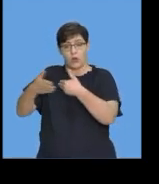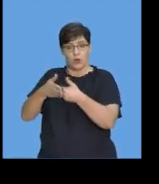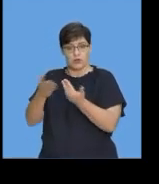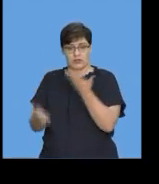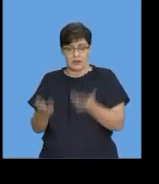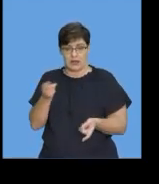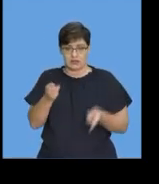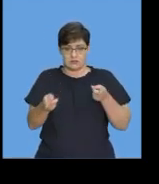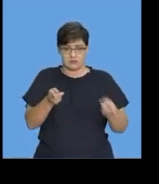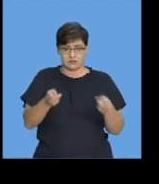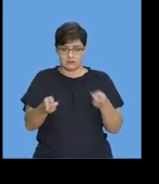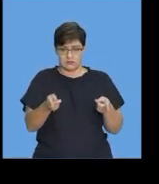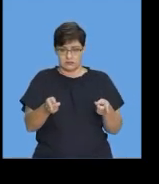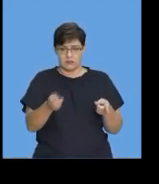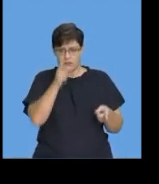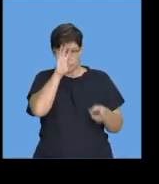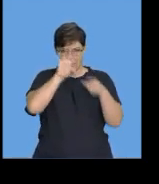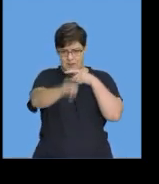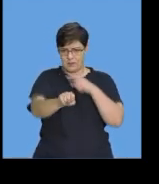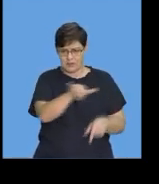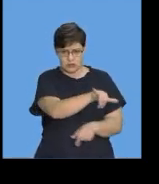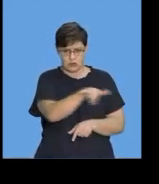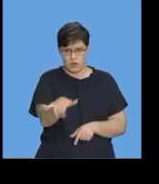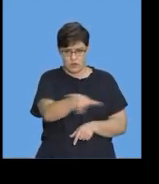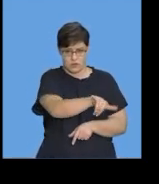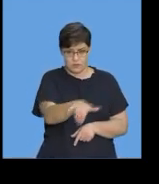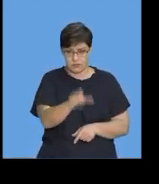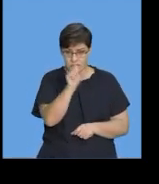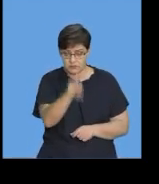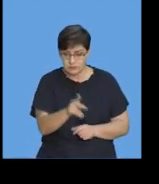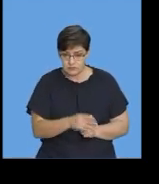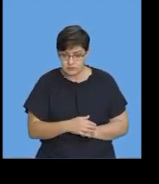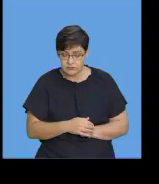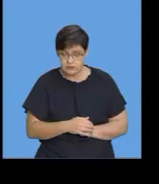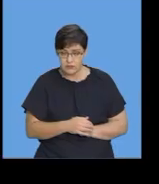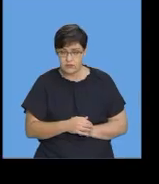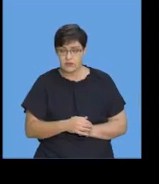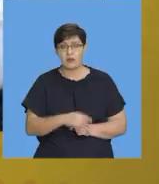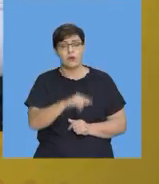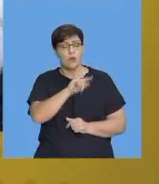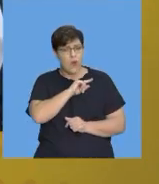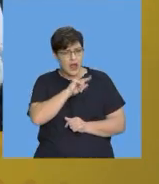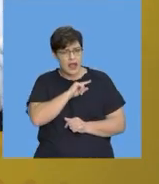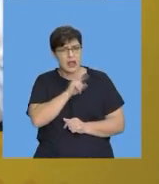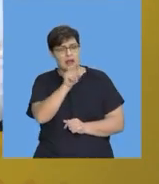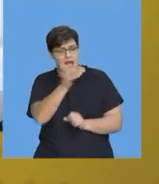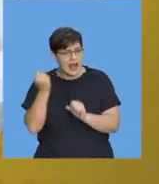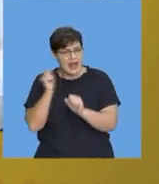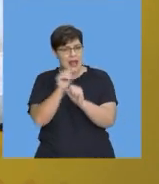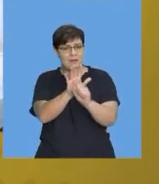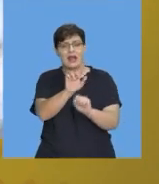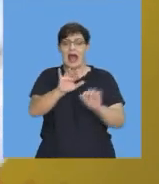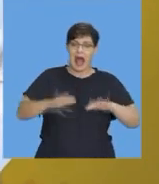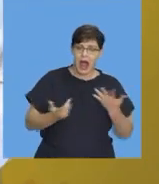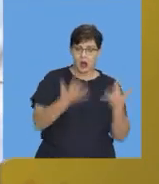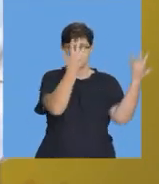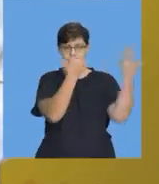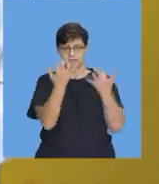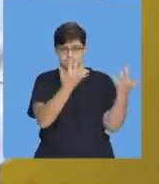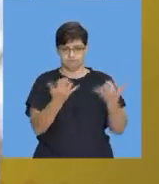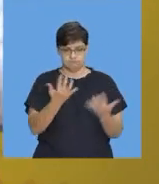my closing balance. Got that? Because obviously that's going to impact on your